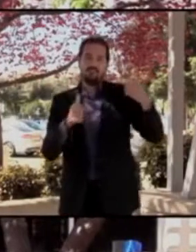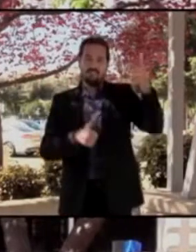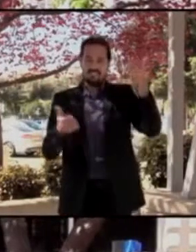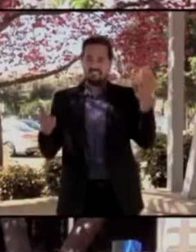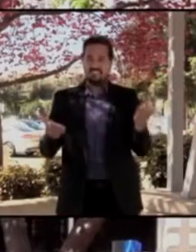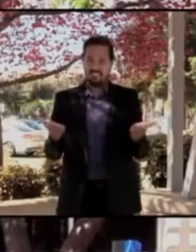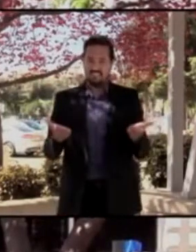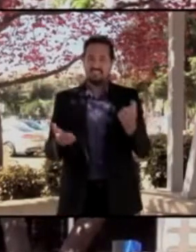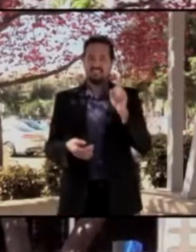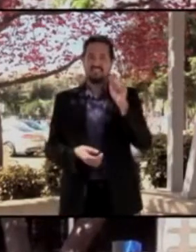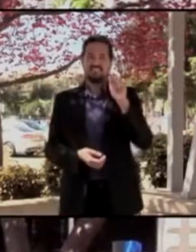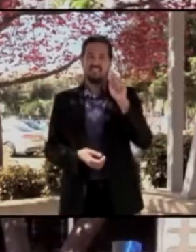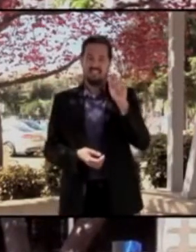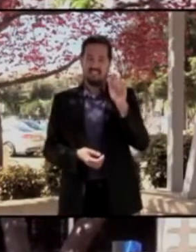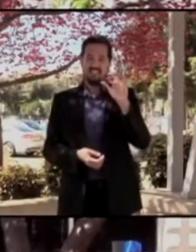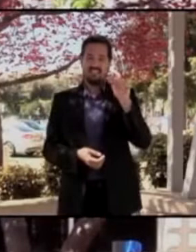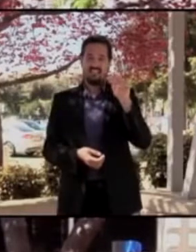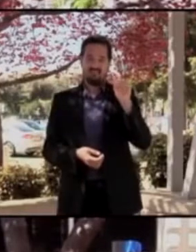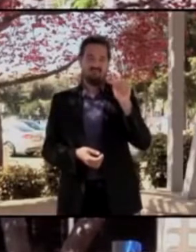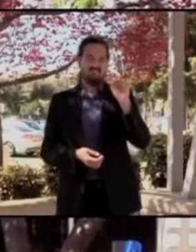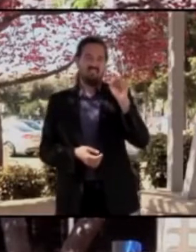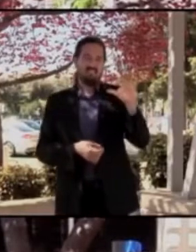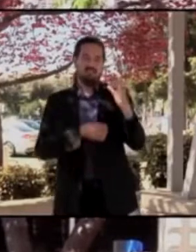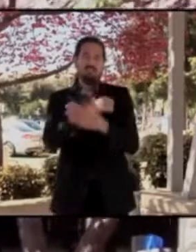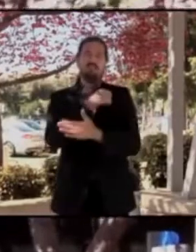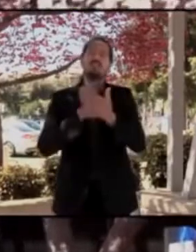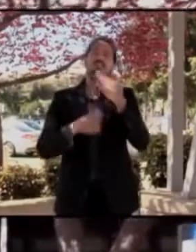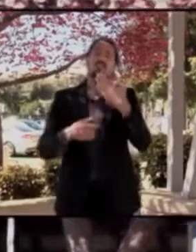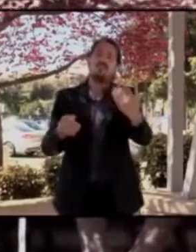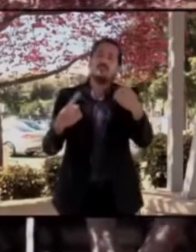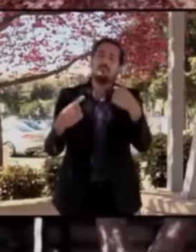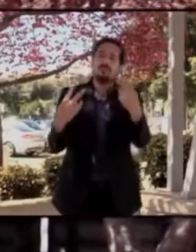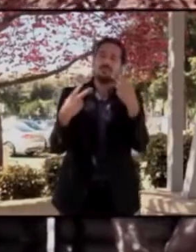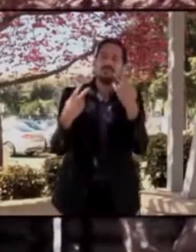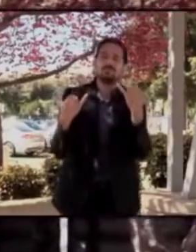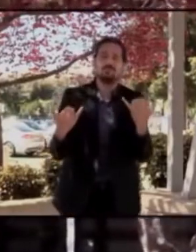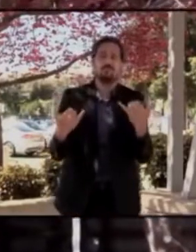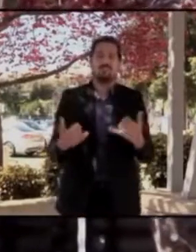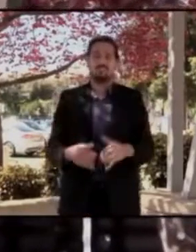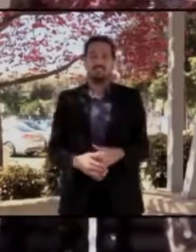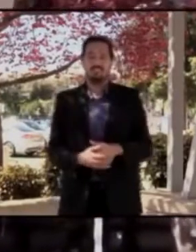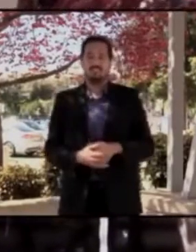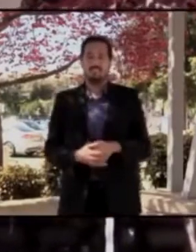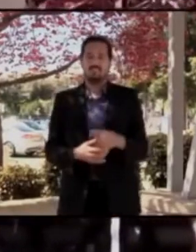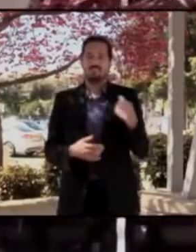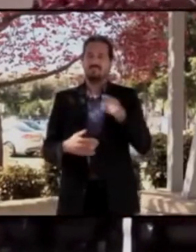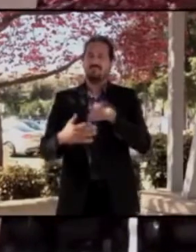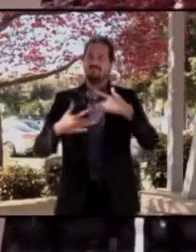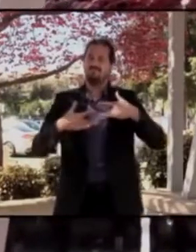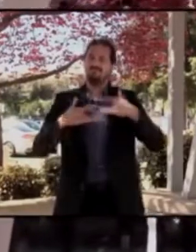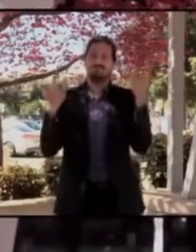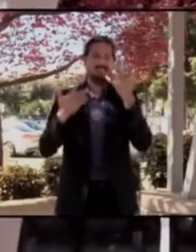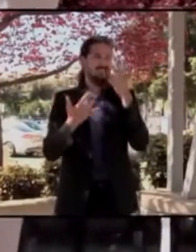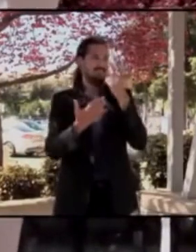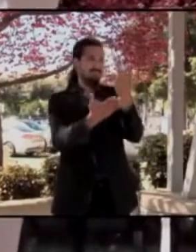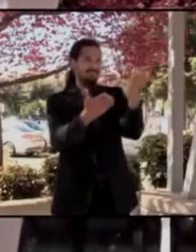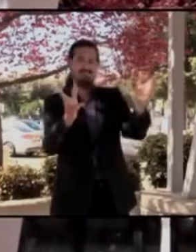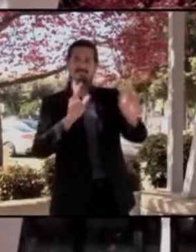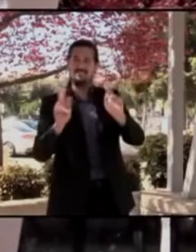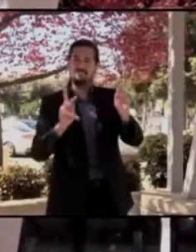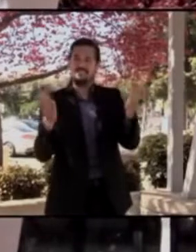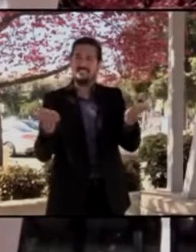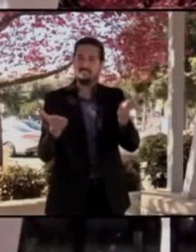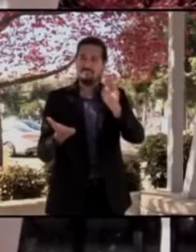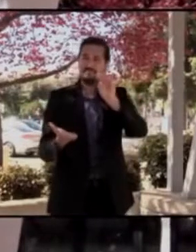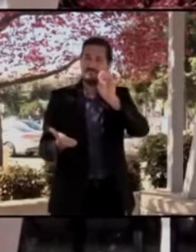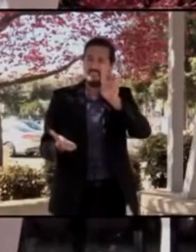for being here today for today's press conference. It is an honor to see every single one of you today. And today we're going to be providing